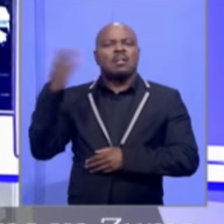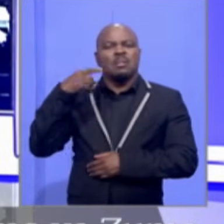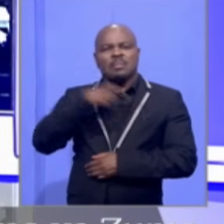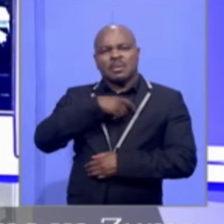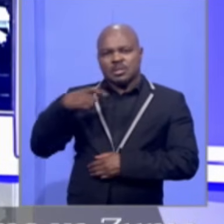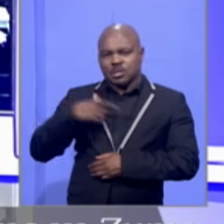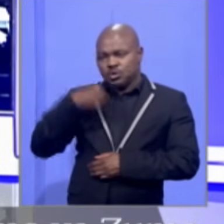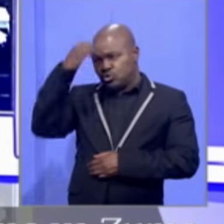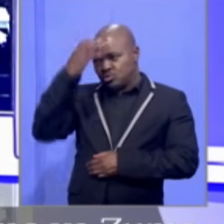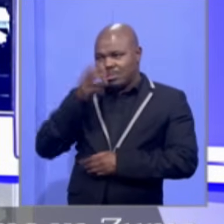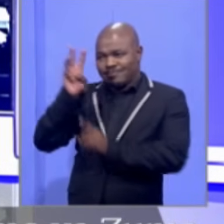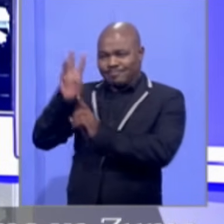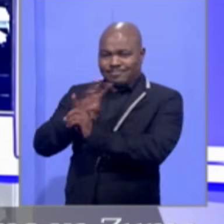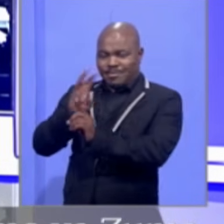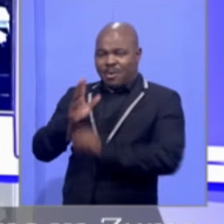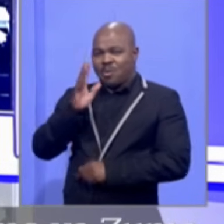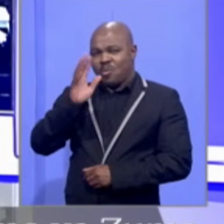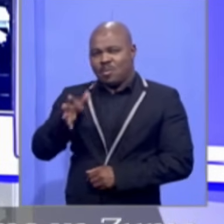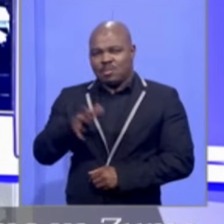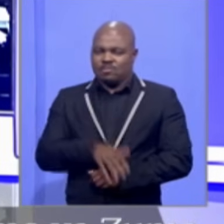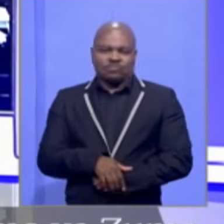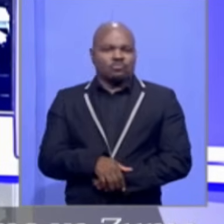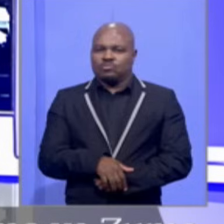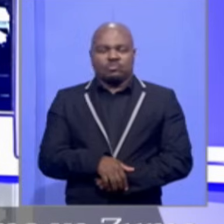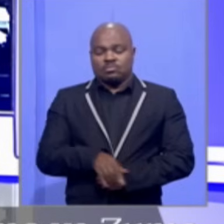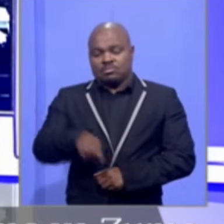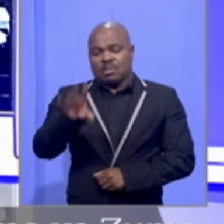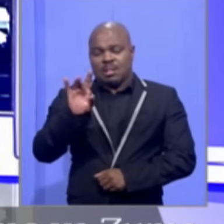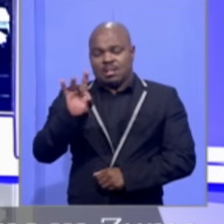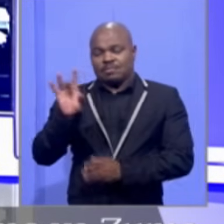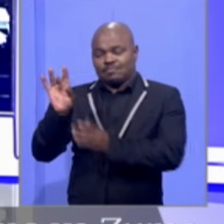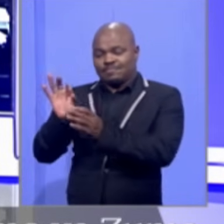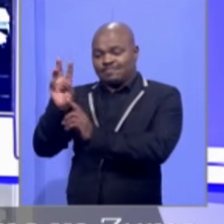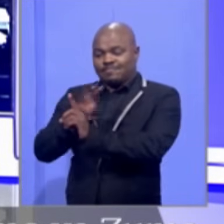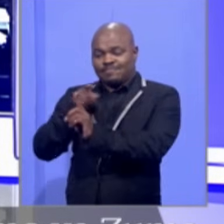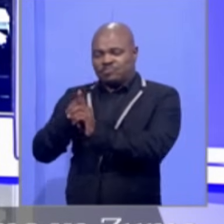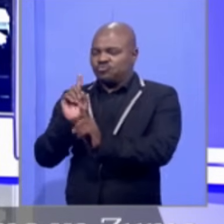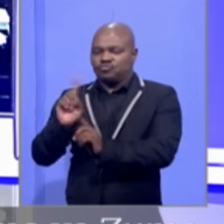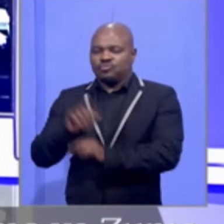kgahlano le mo presidente wa yona wa mehleng e leng Jacob Zuma ka labobedi.